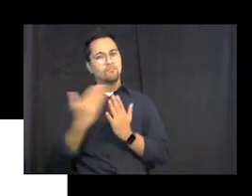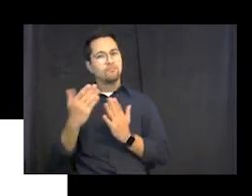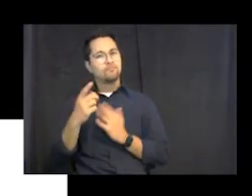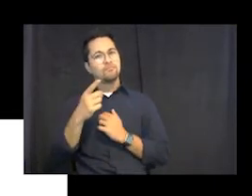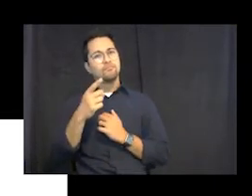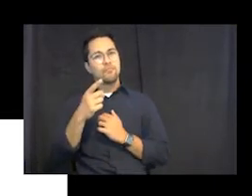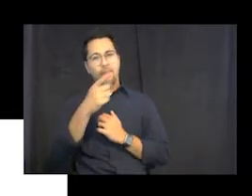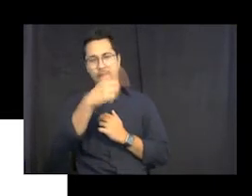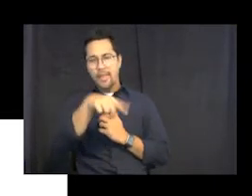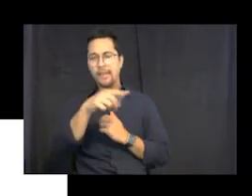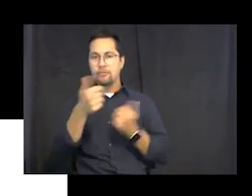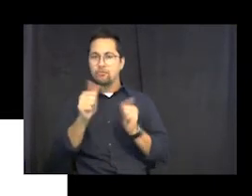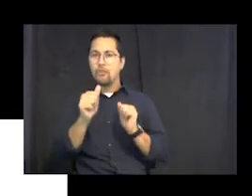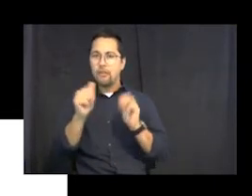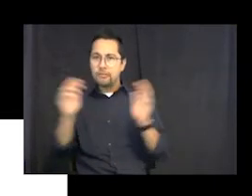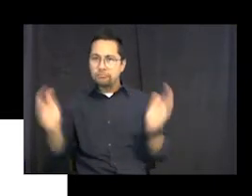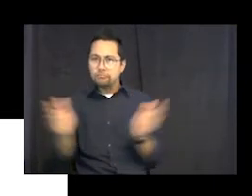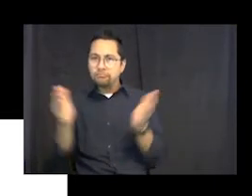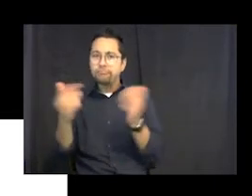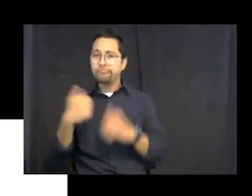they challenged me with